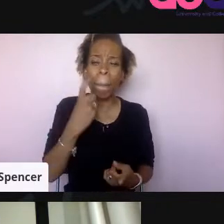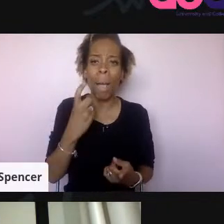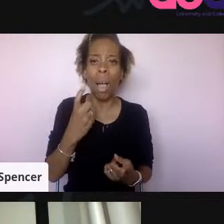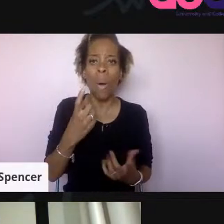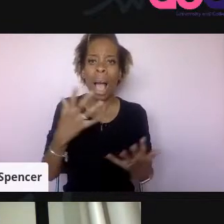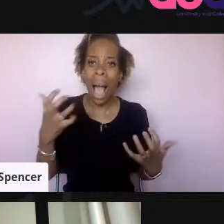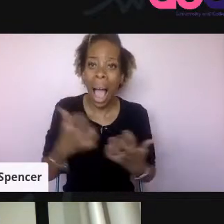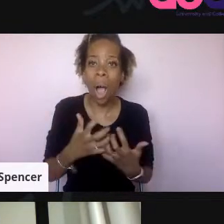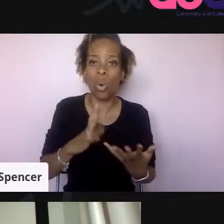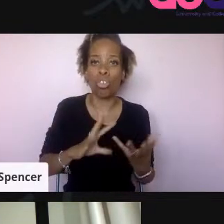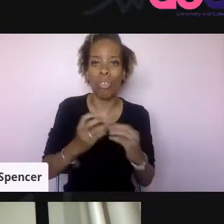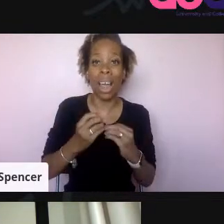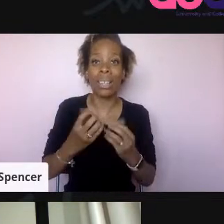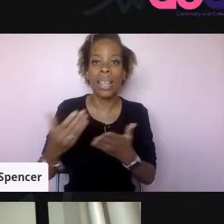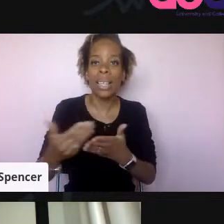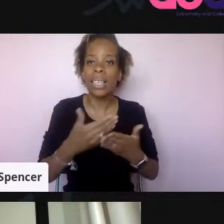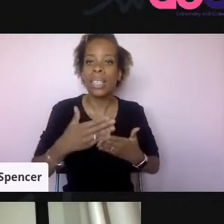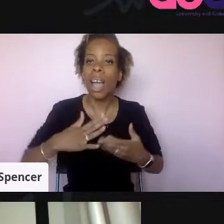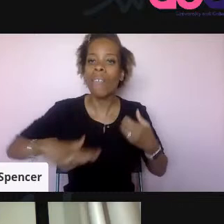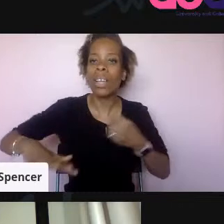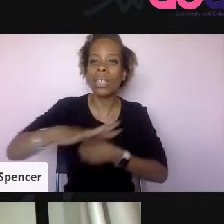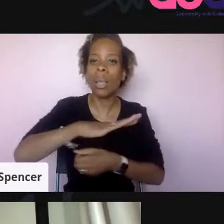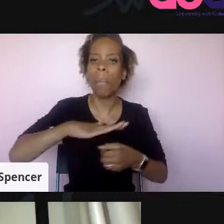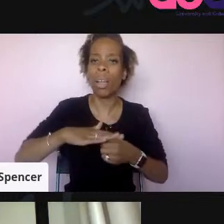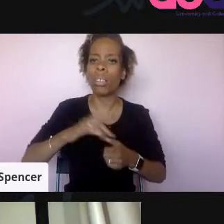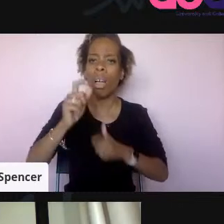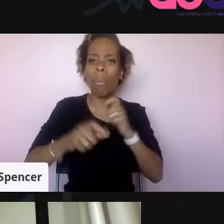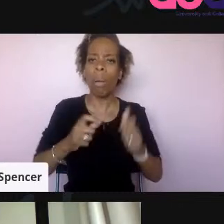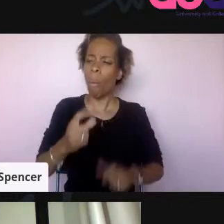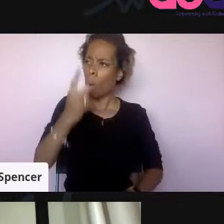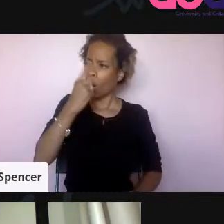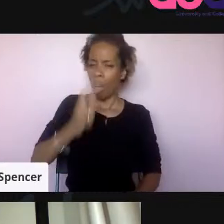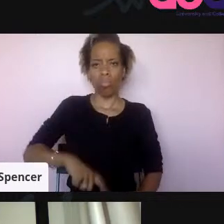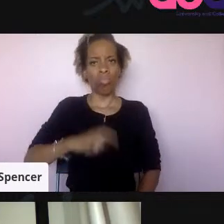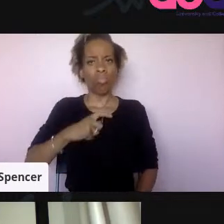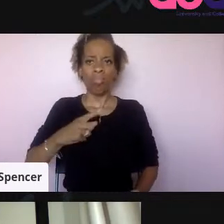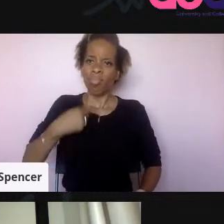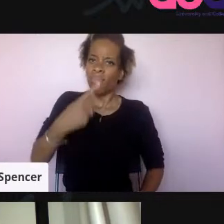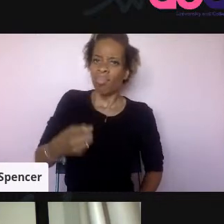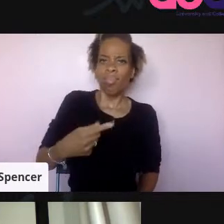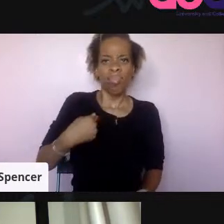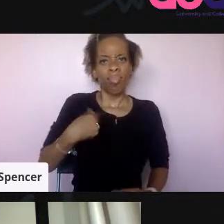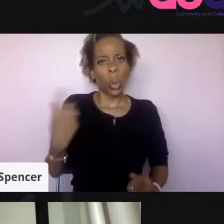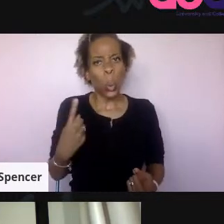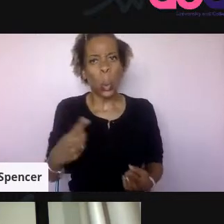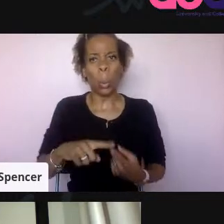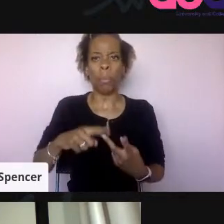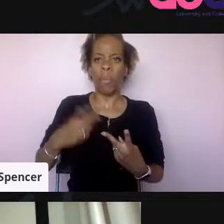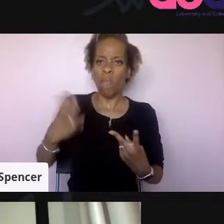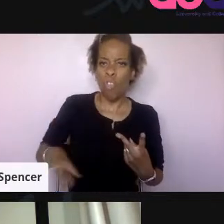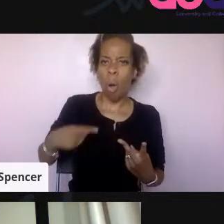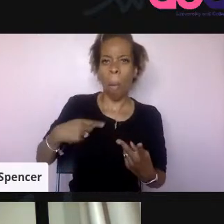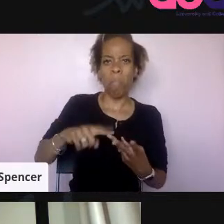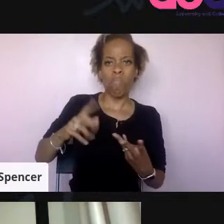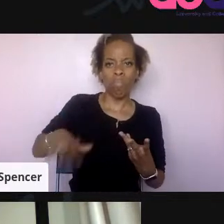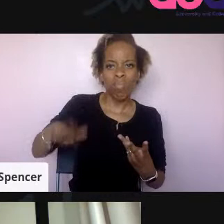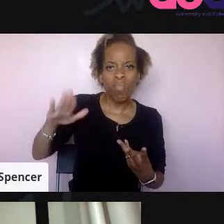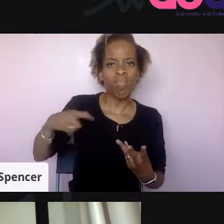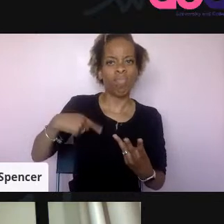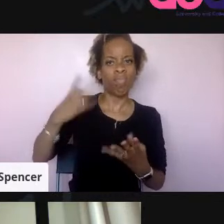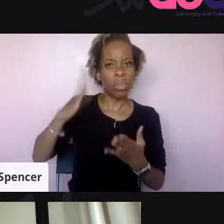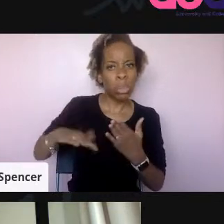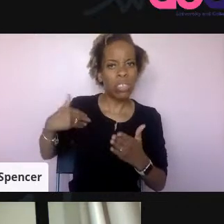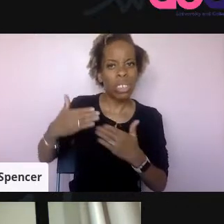create safe spaces where people feel able to talk about who they are and where they're from, and all of their protected characteristics, and not feel